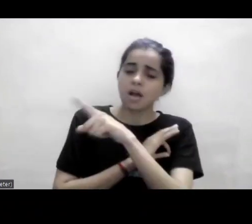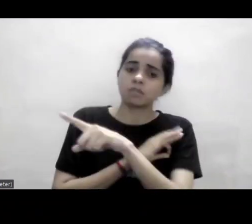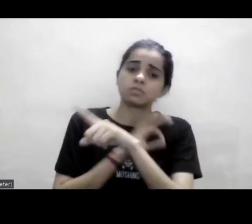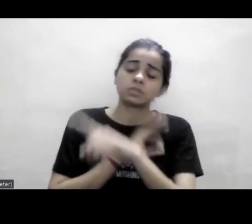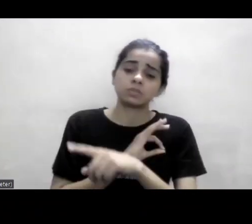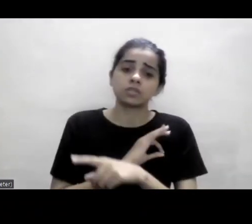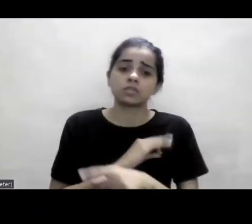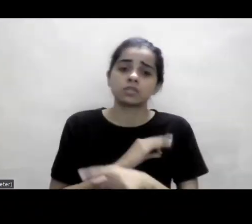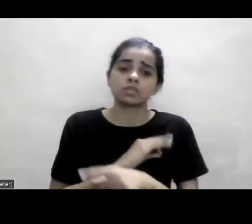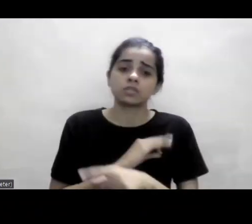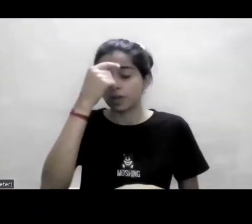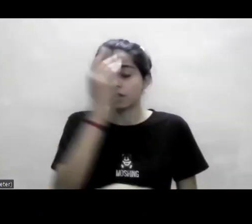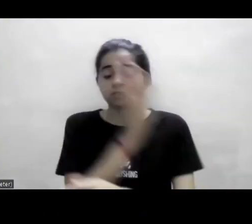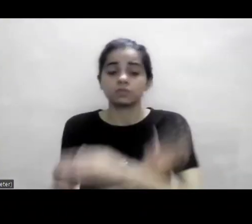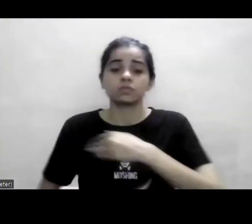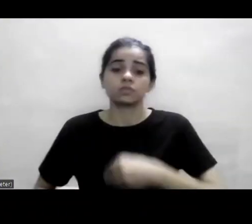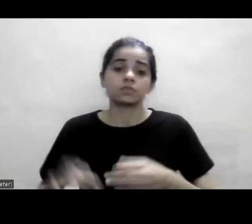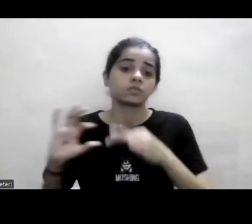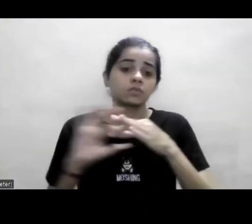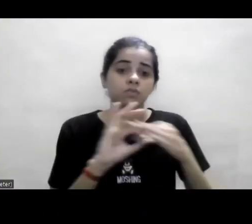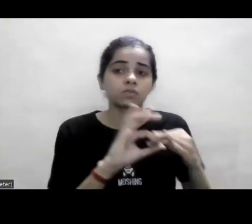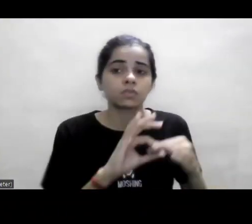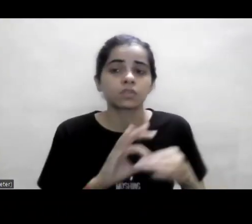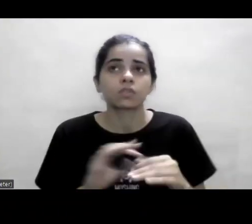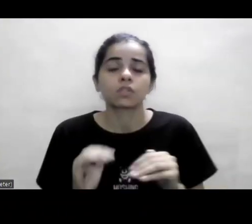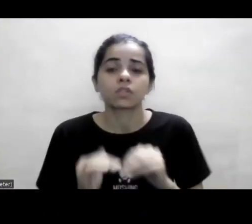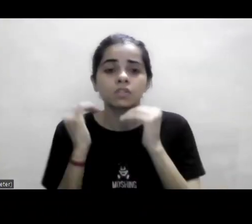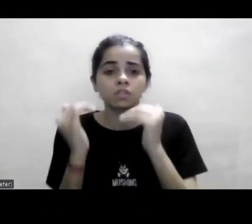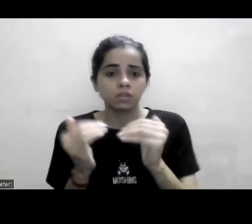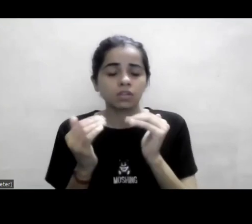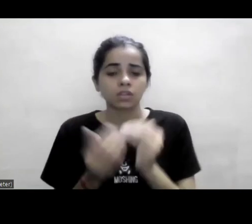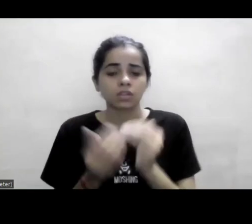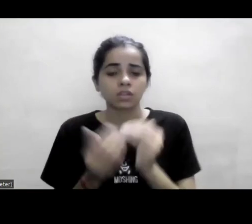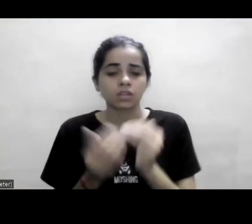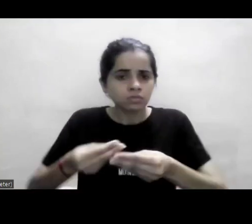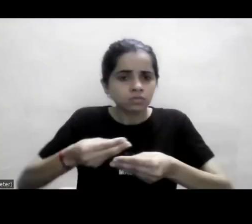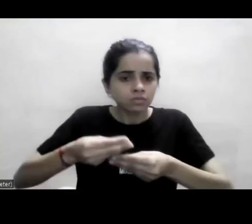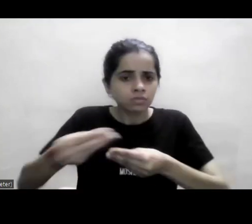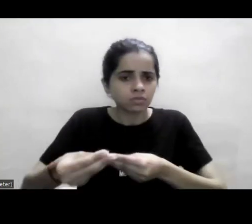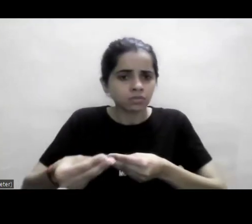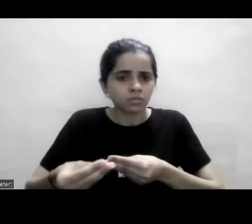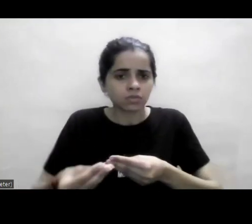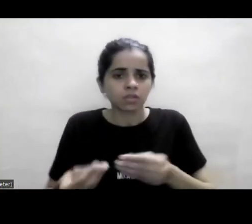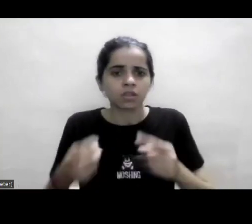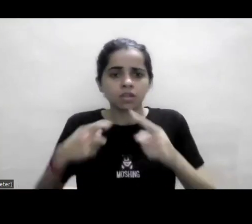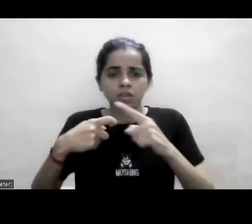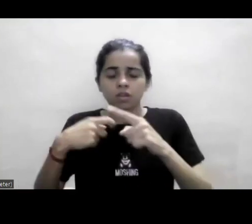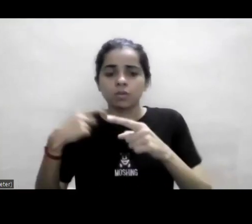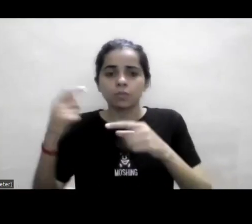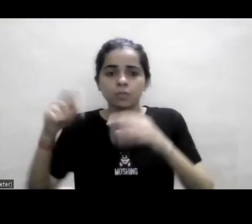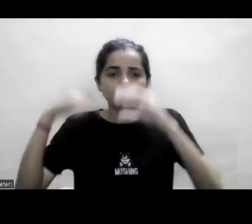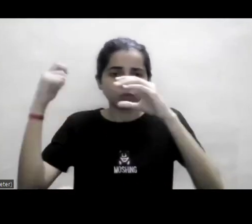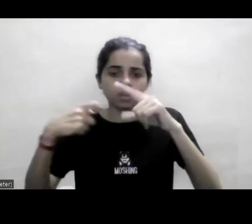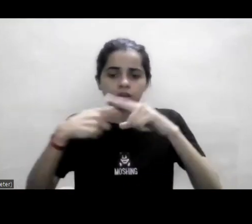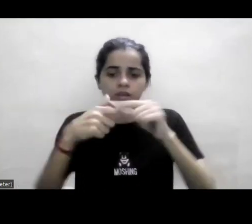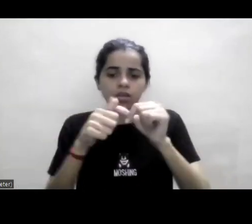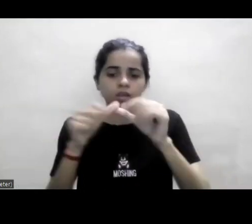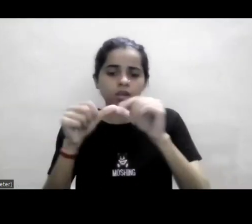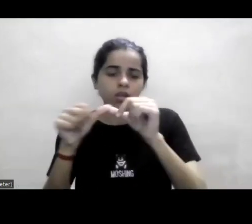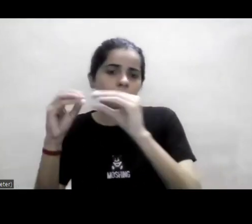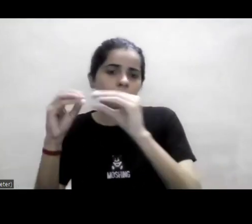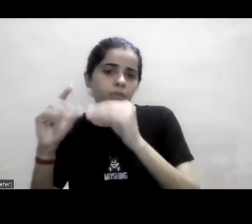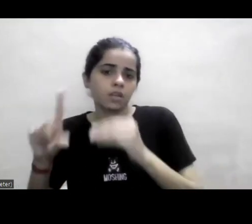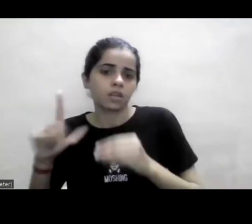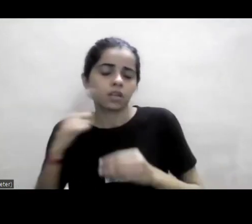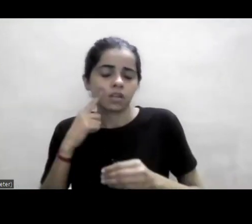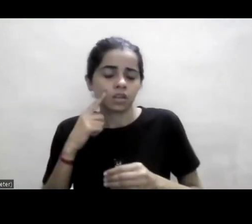maybe yes, kind of thing. And also recently there was movie Kabil, yes, in which